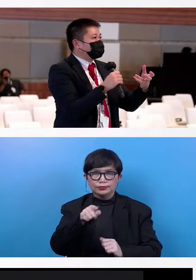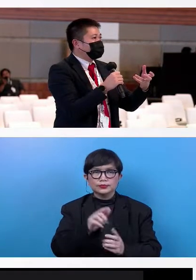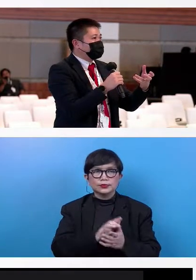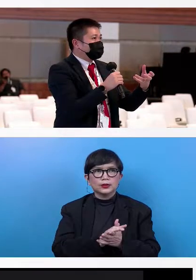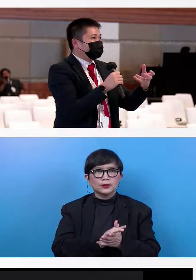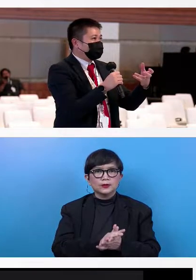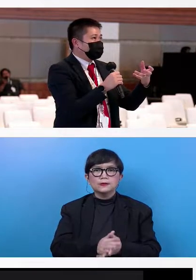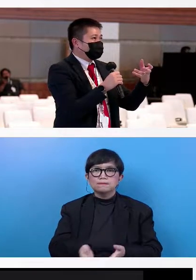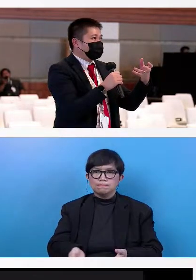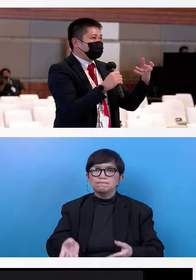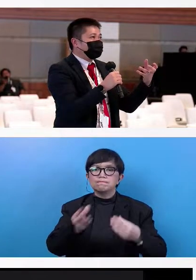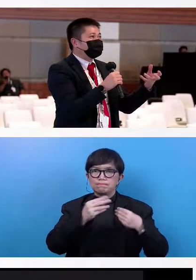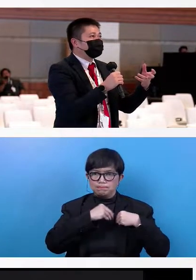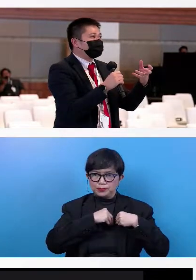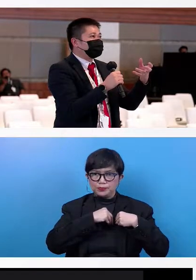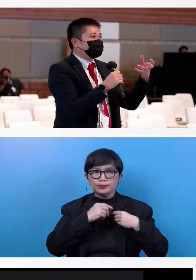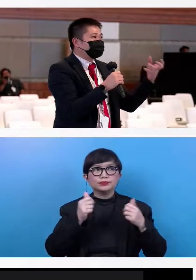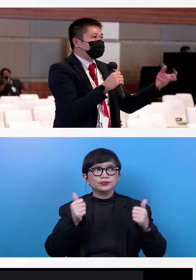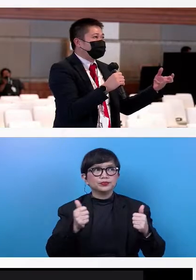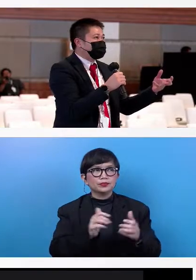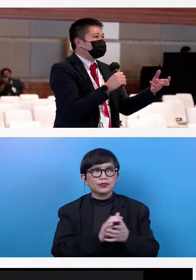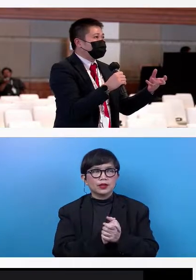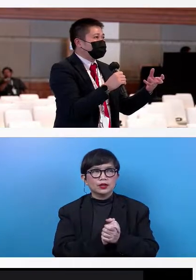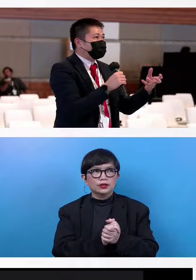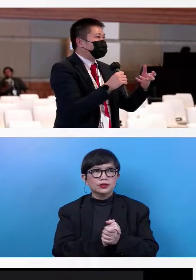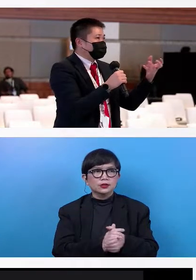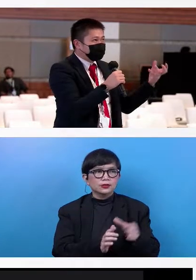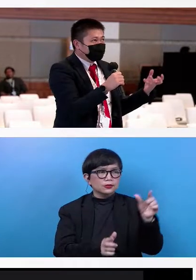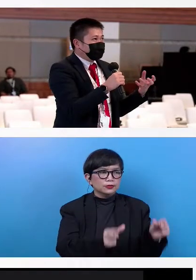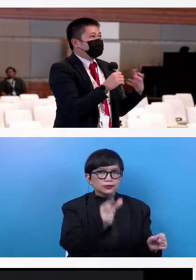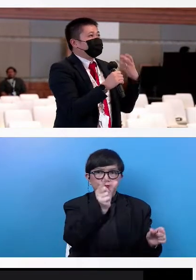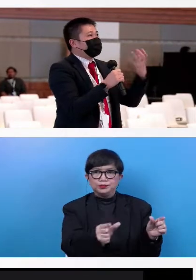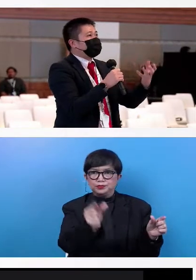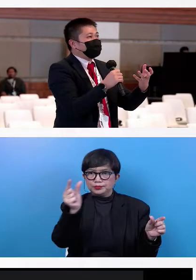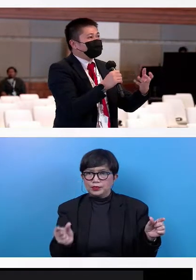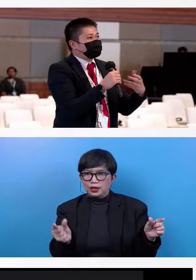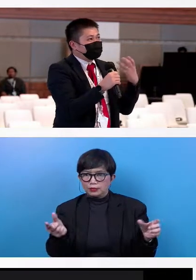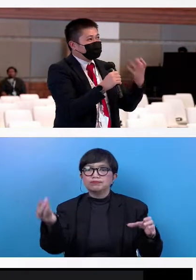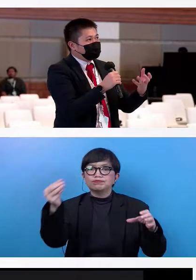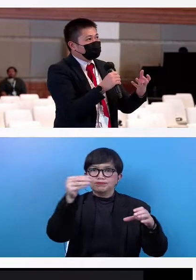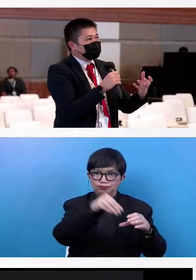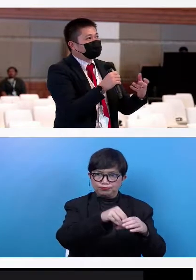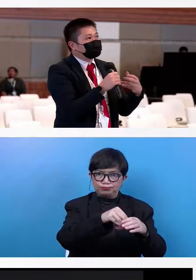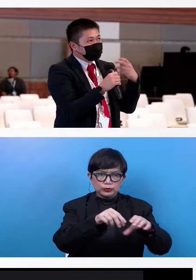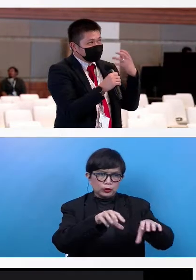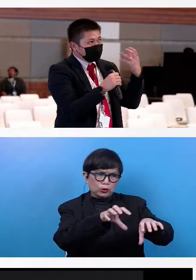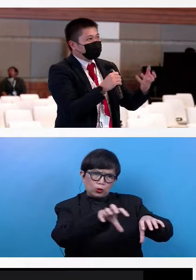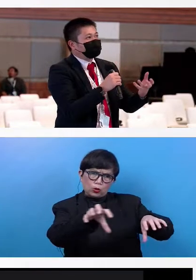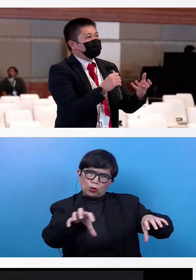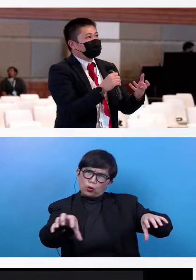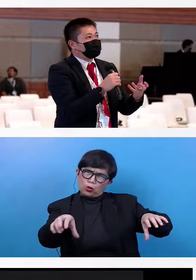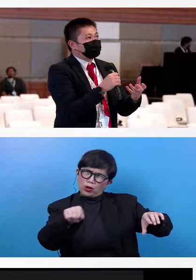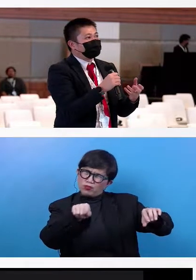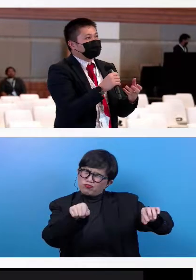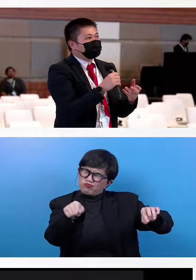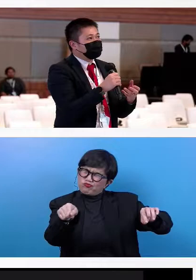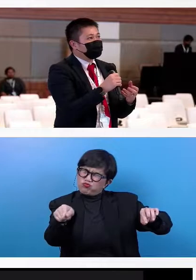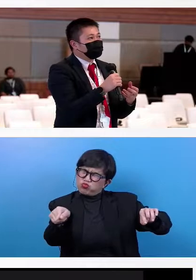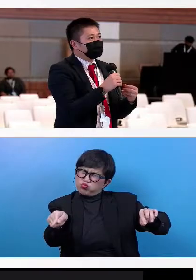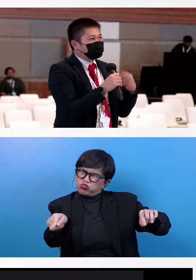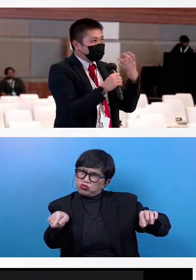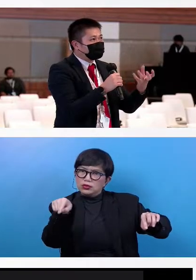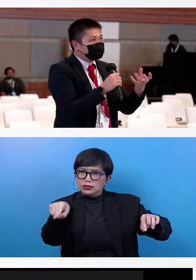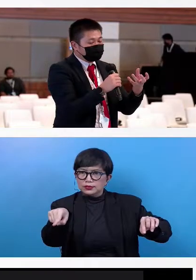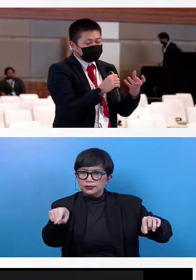engagement, particularly where the incidents are in rural and isolated areas, and you don't have the expertise that can go in, so the training that goes to